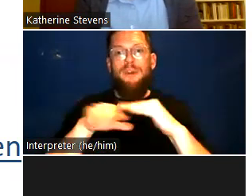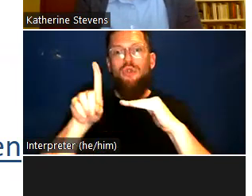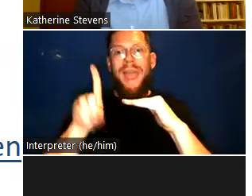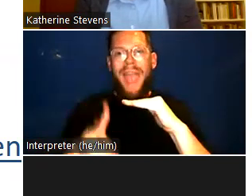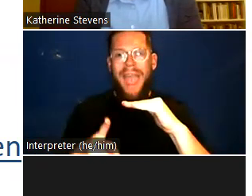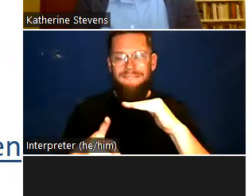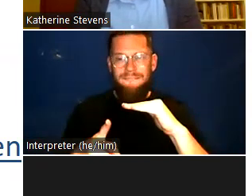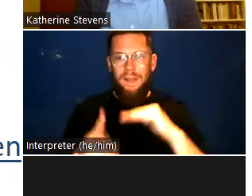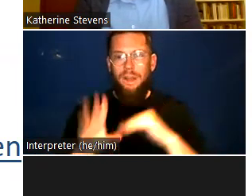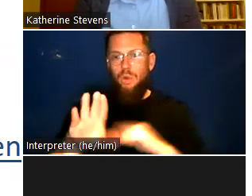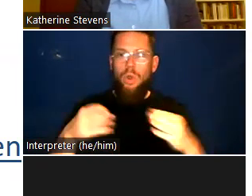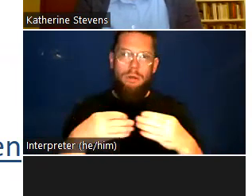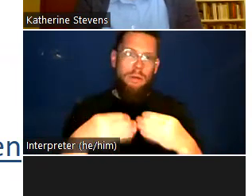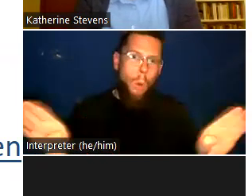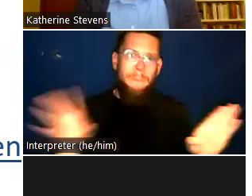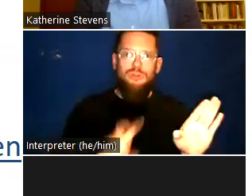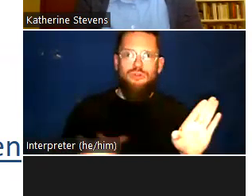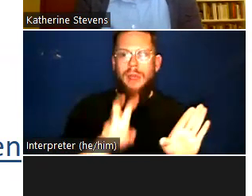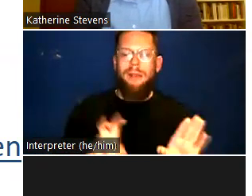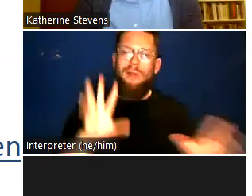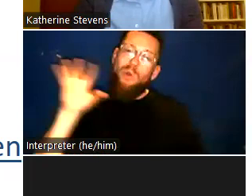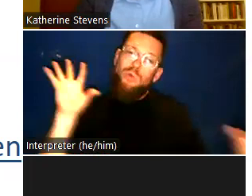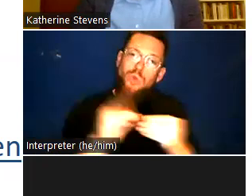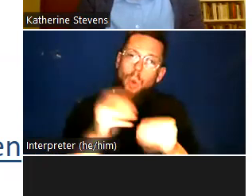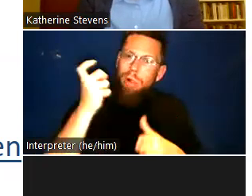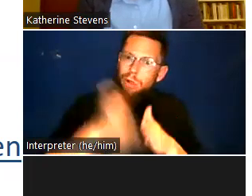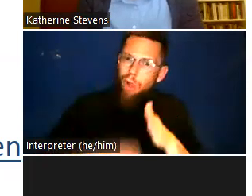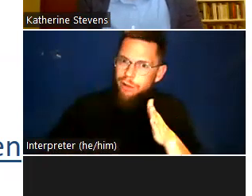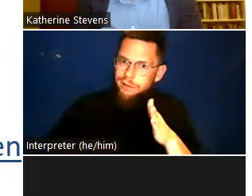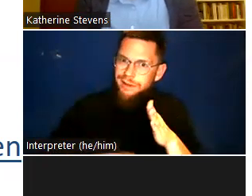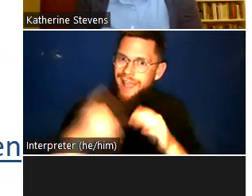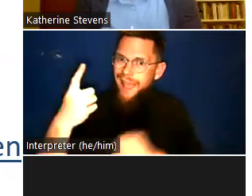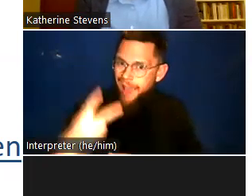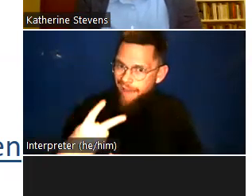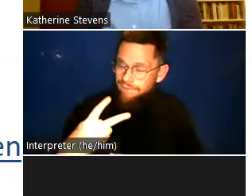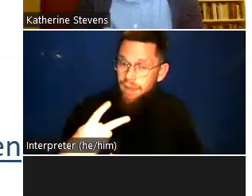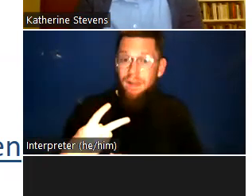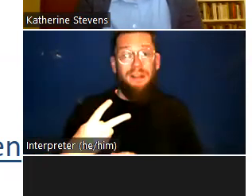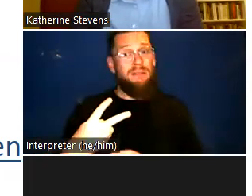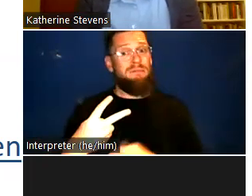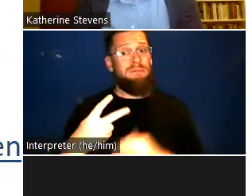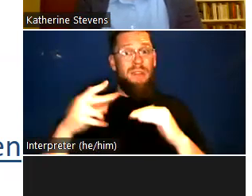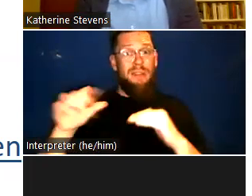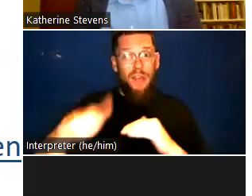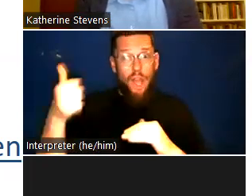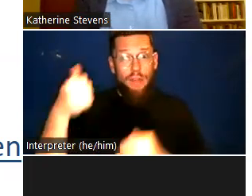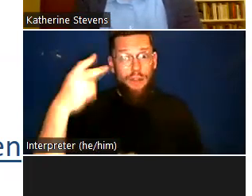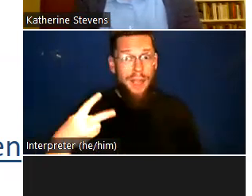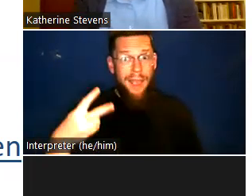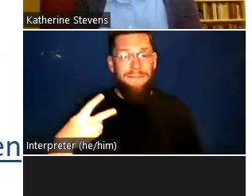track's total project costs. So the rest of the costs of your project need to come from other